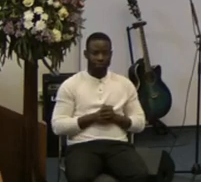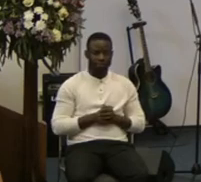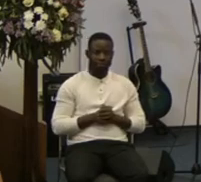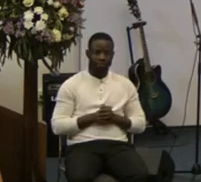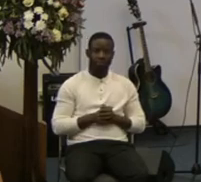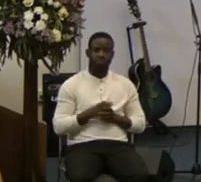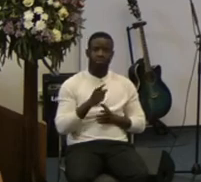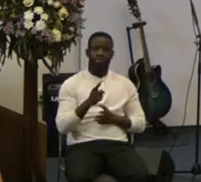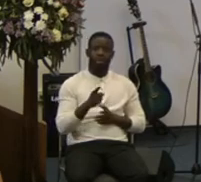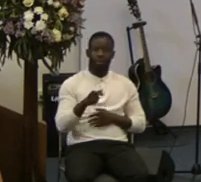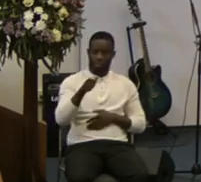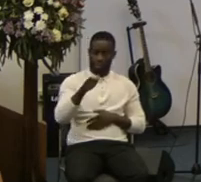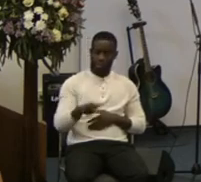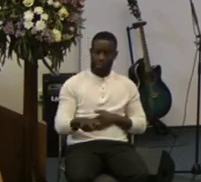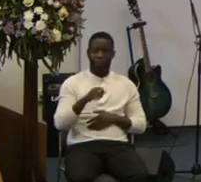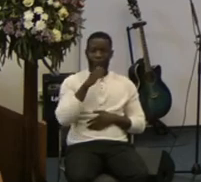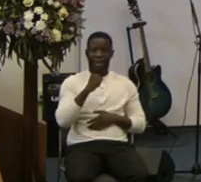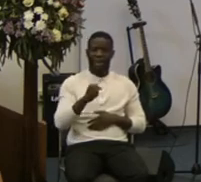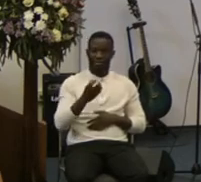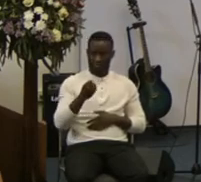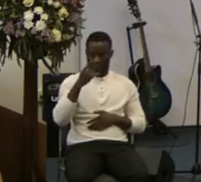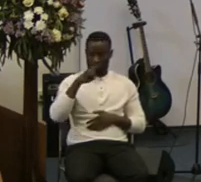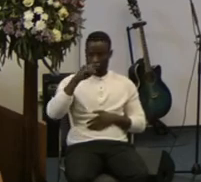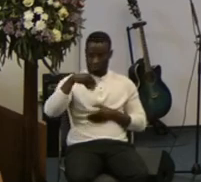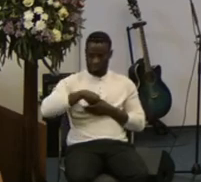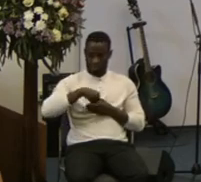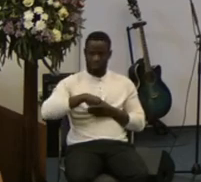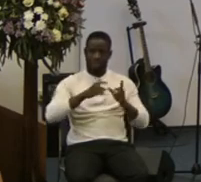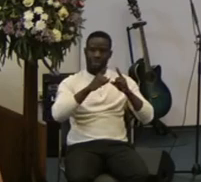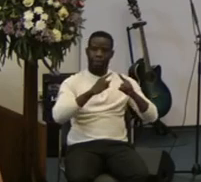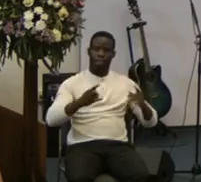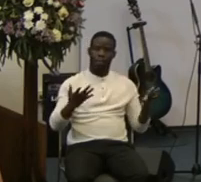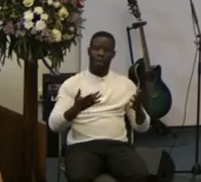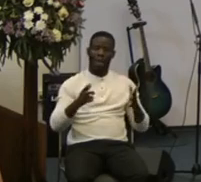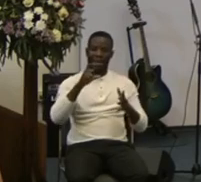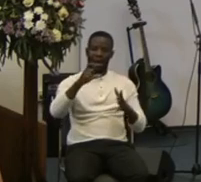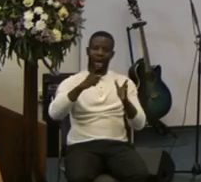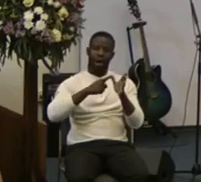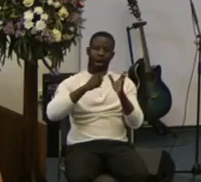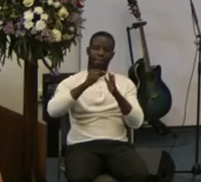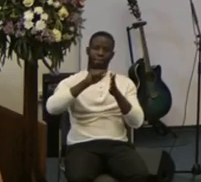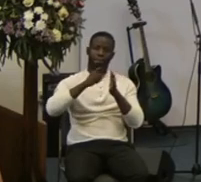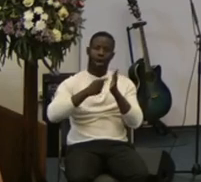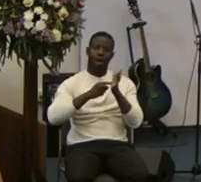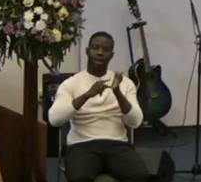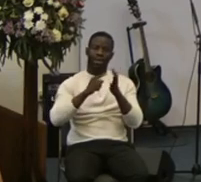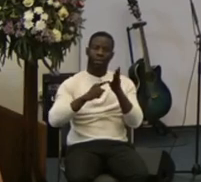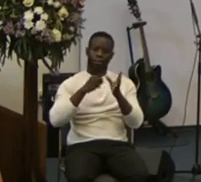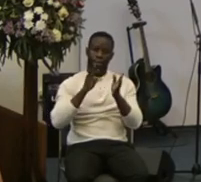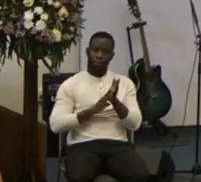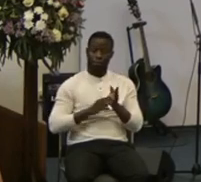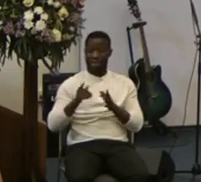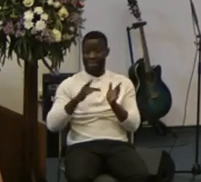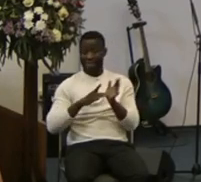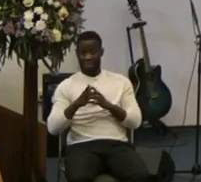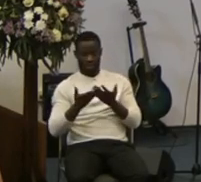The account of the possessed man in the synagogue at Capernaum who receives deliverance from Jesus.